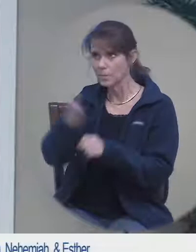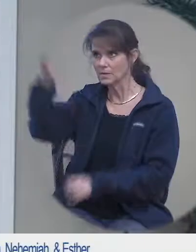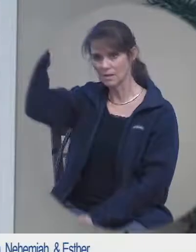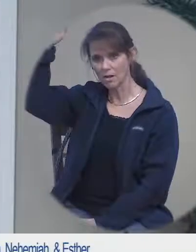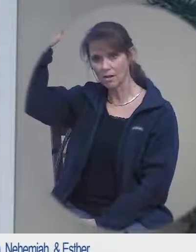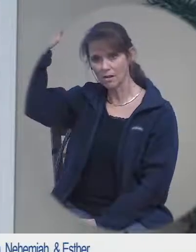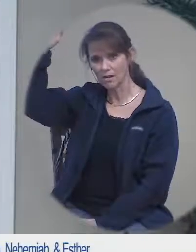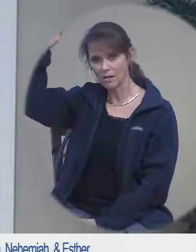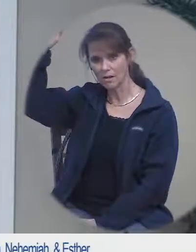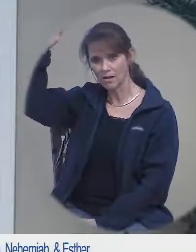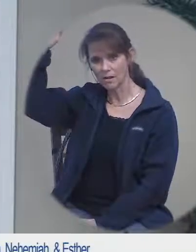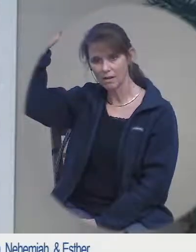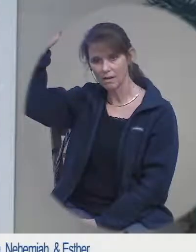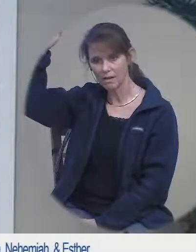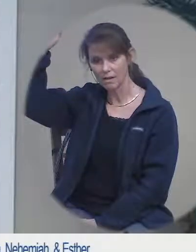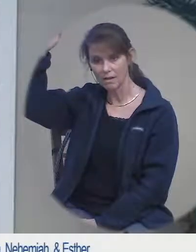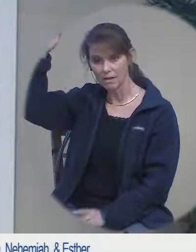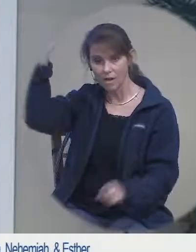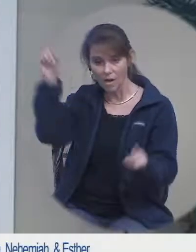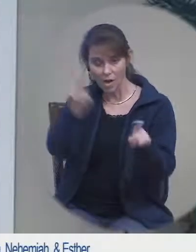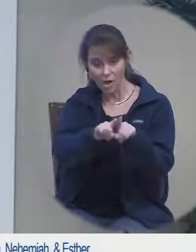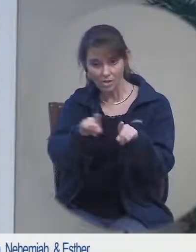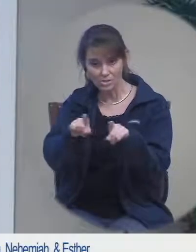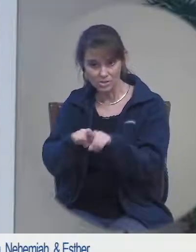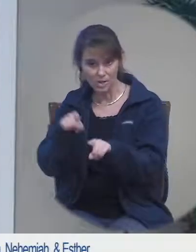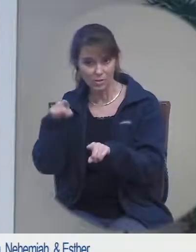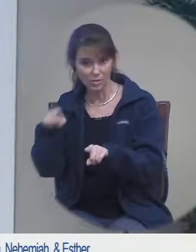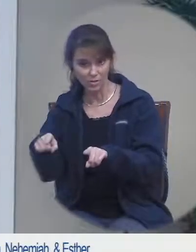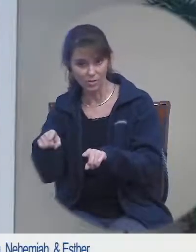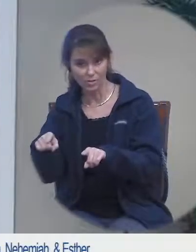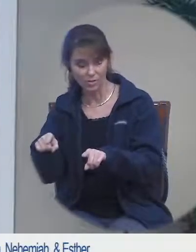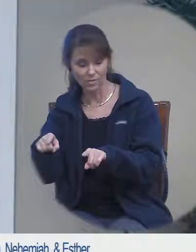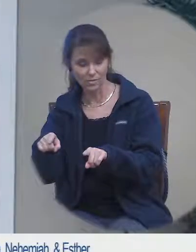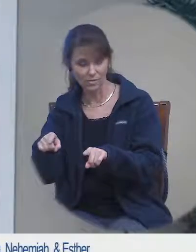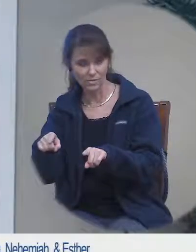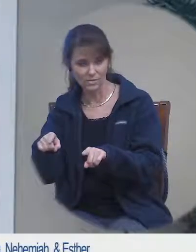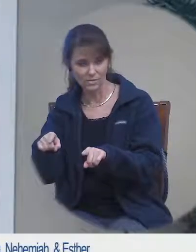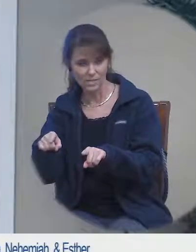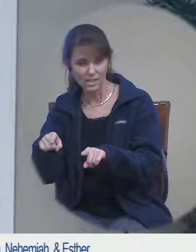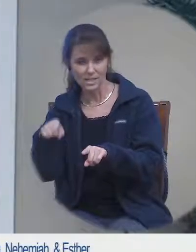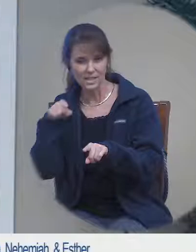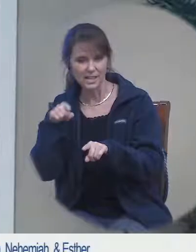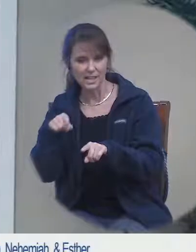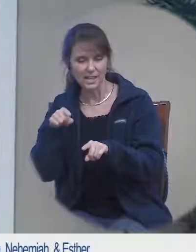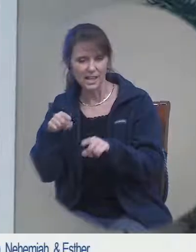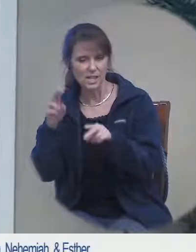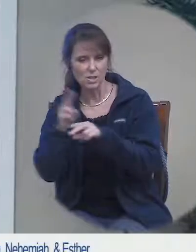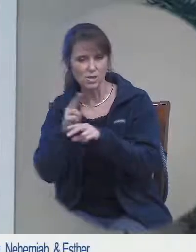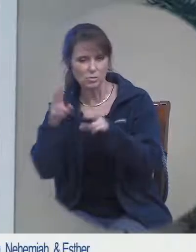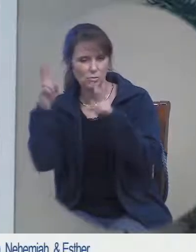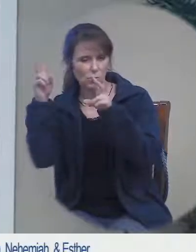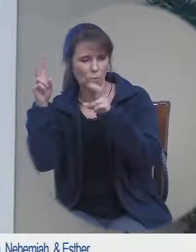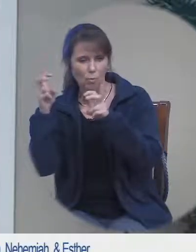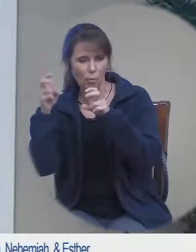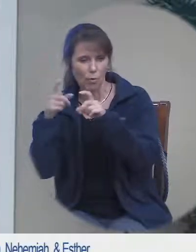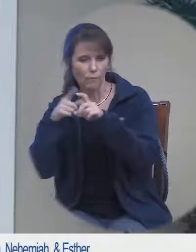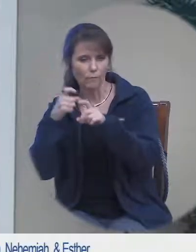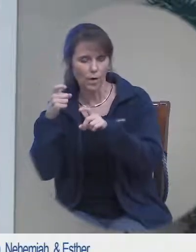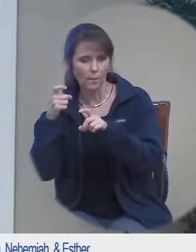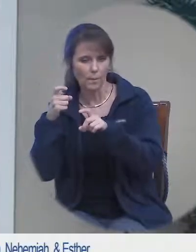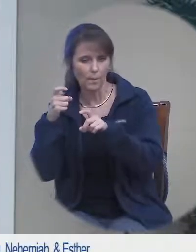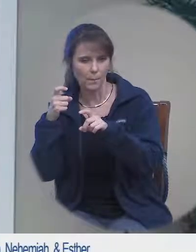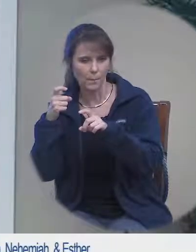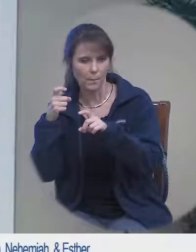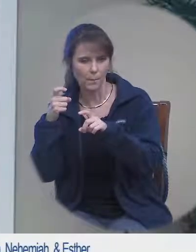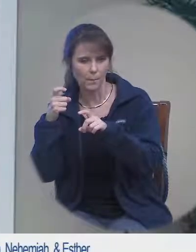But secondly, look at who he quotes. Who does he say, what does he say the ramifications of this were? He